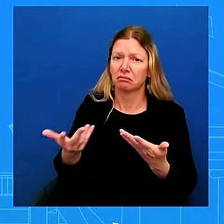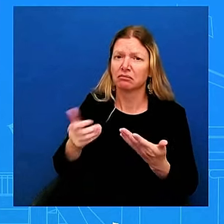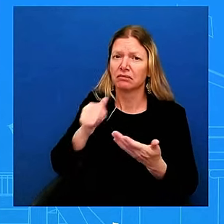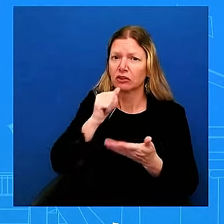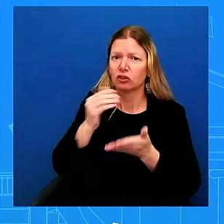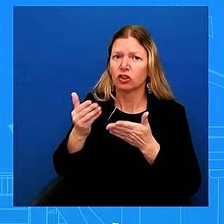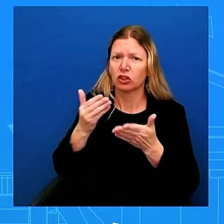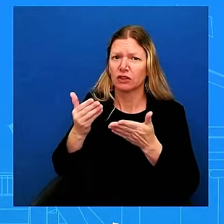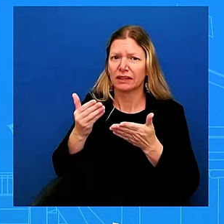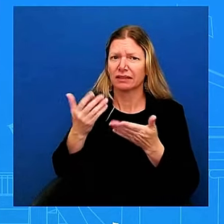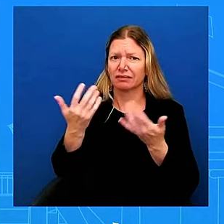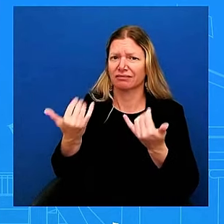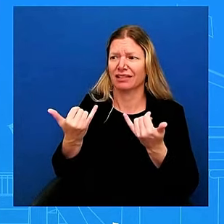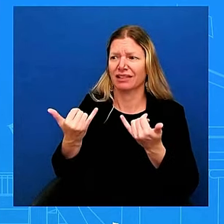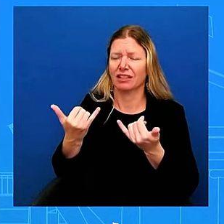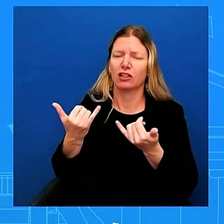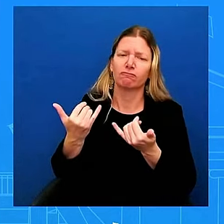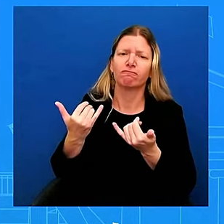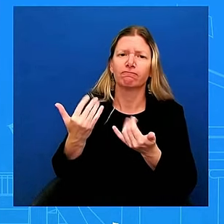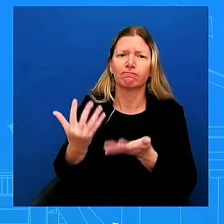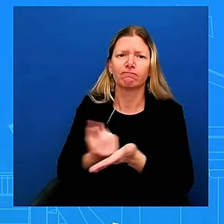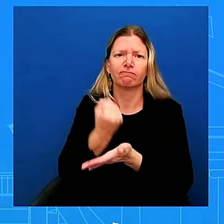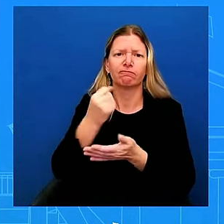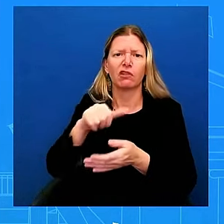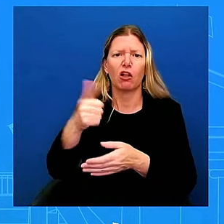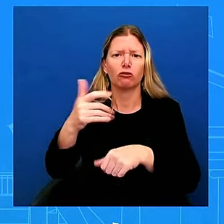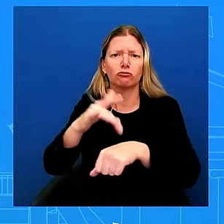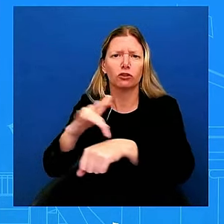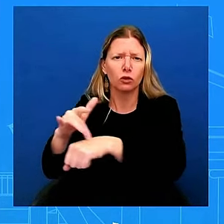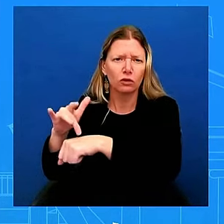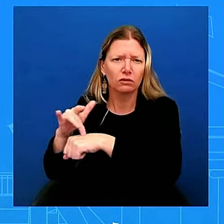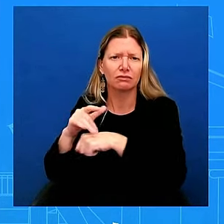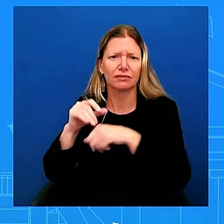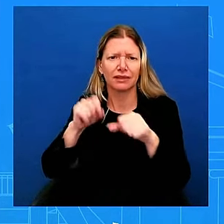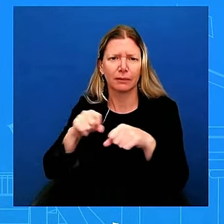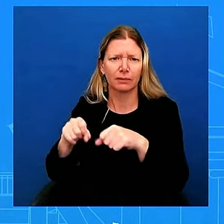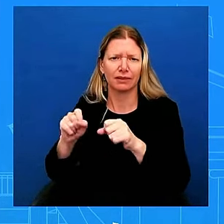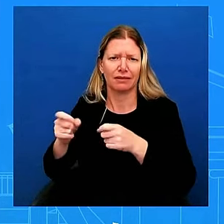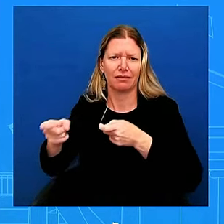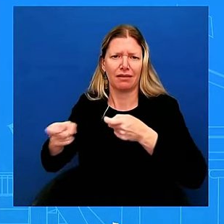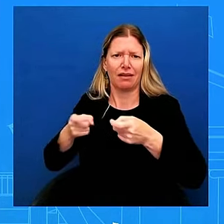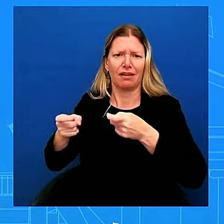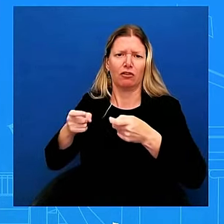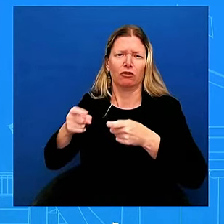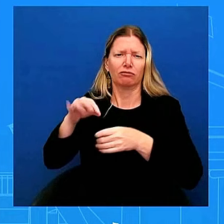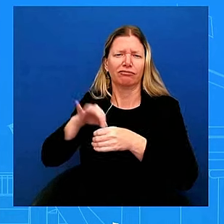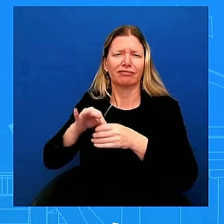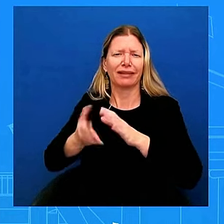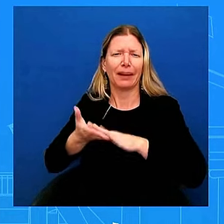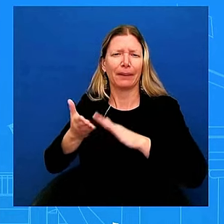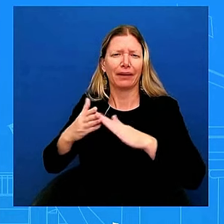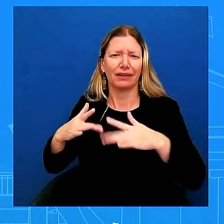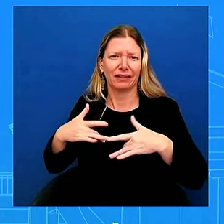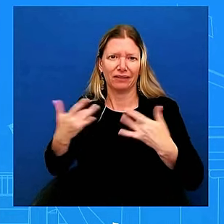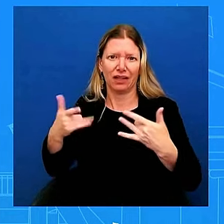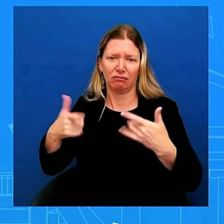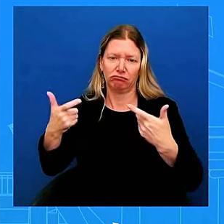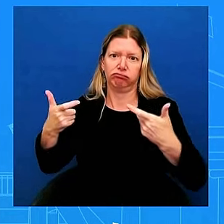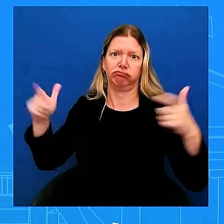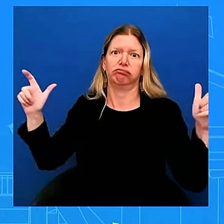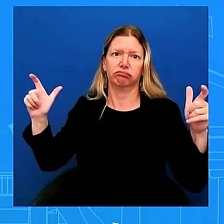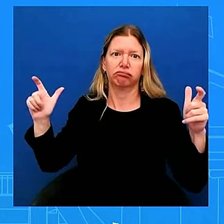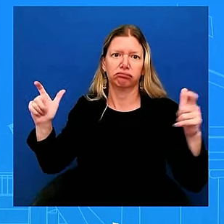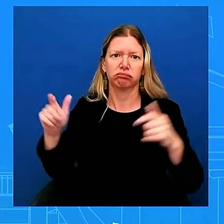and capabilities to handle a campaign of this magnitude. This has been the case each and every